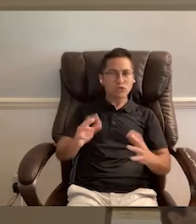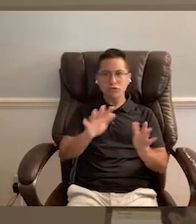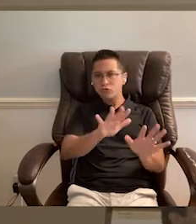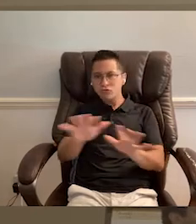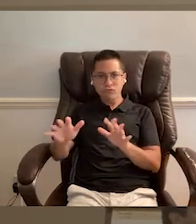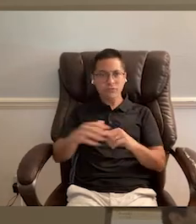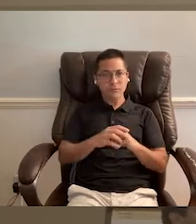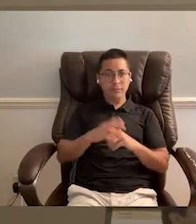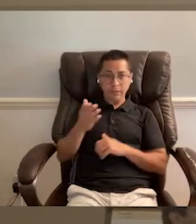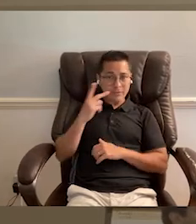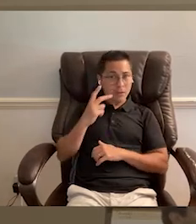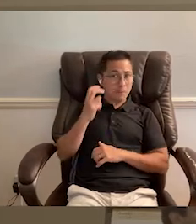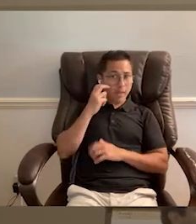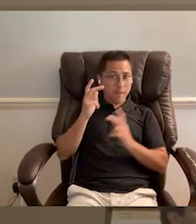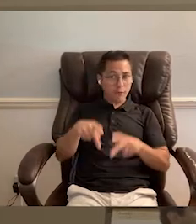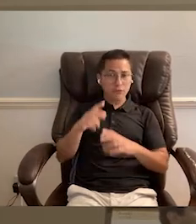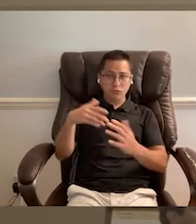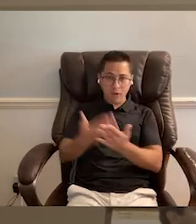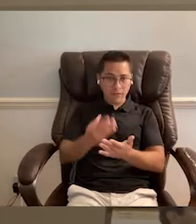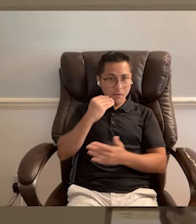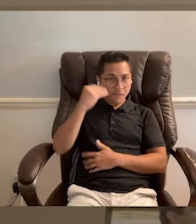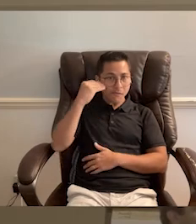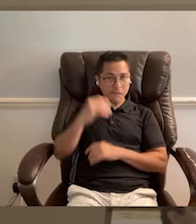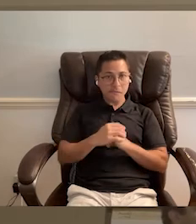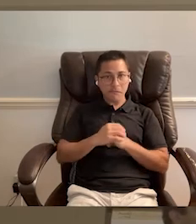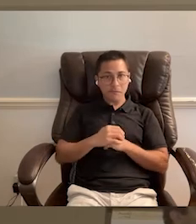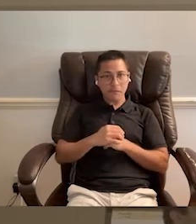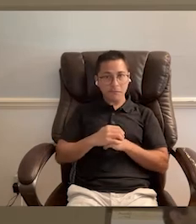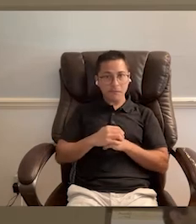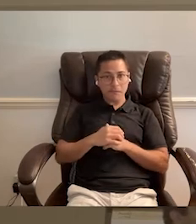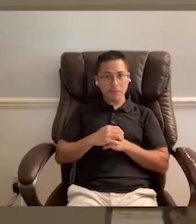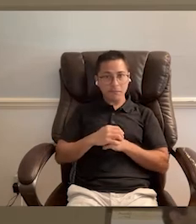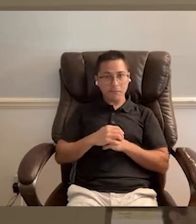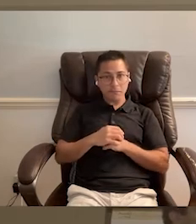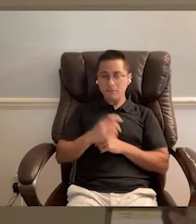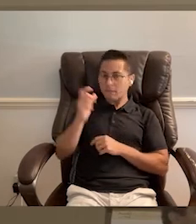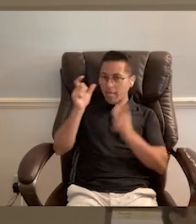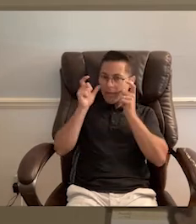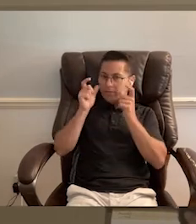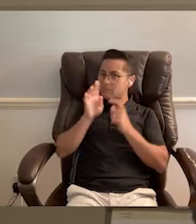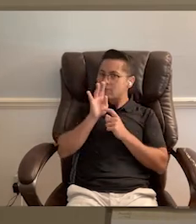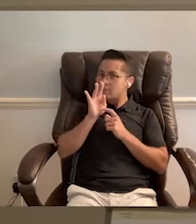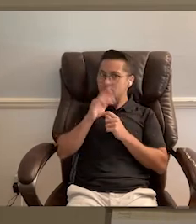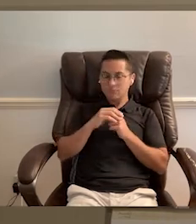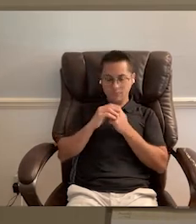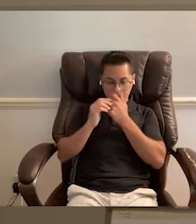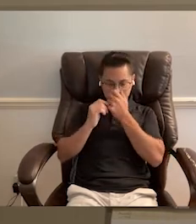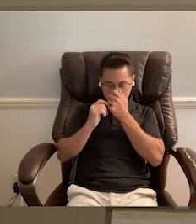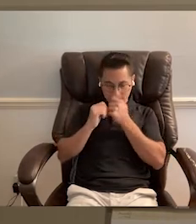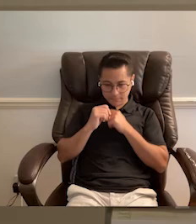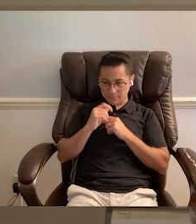person to a desired location far away where he will actually need GPS help. Now here we also